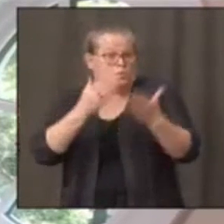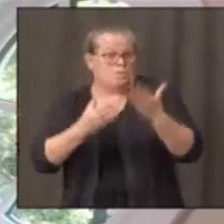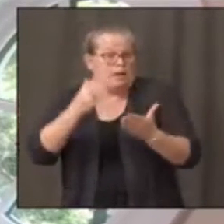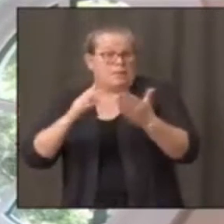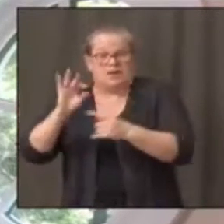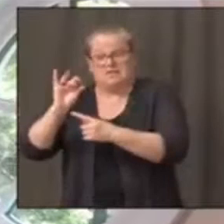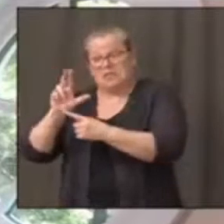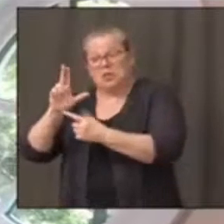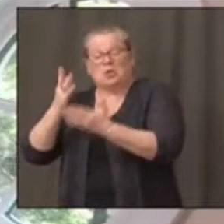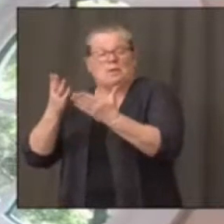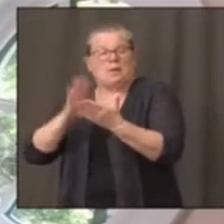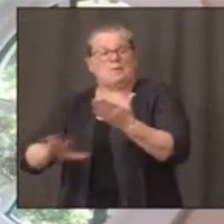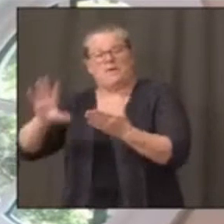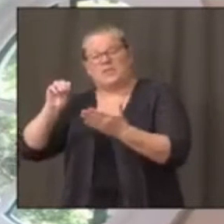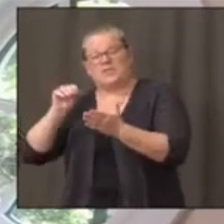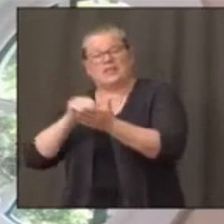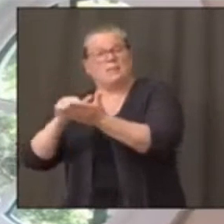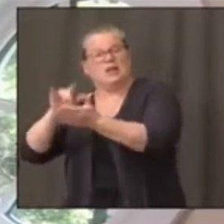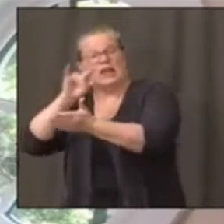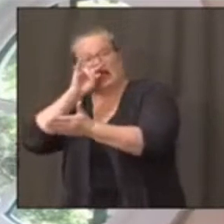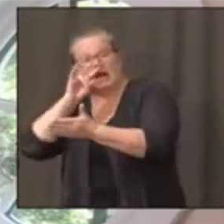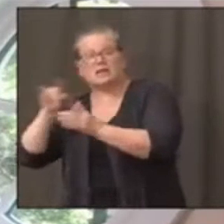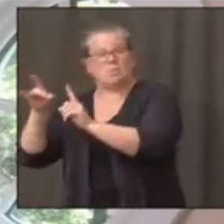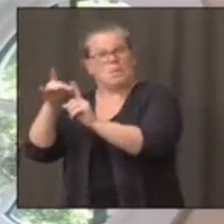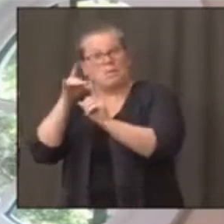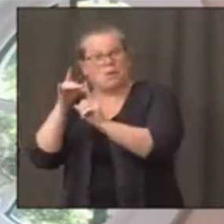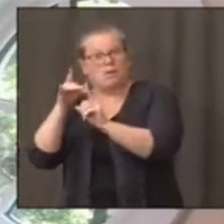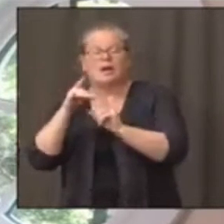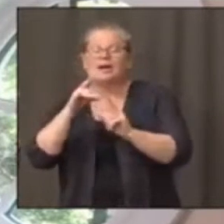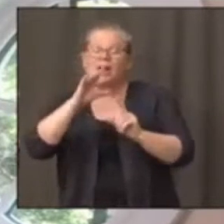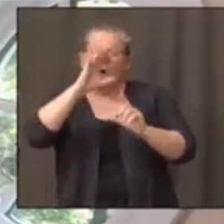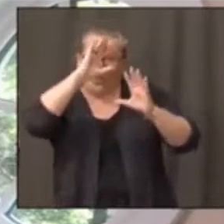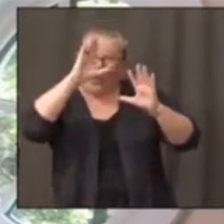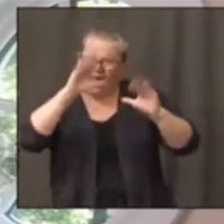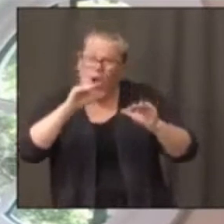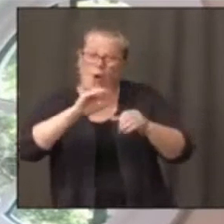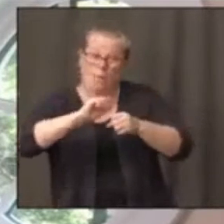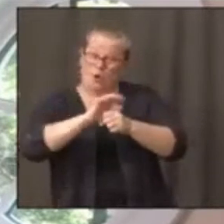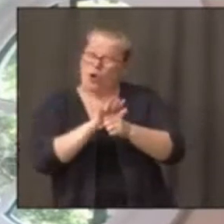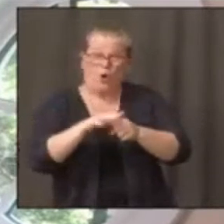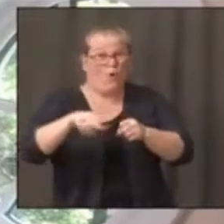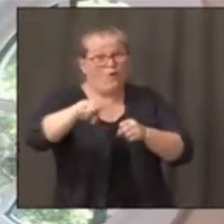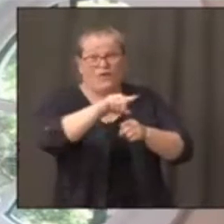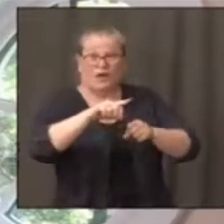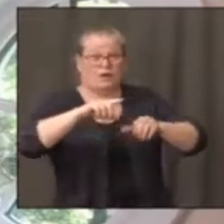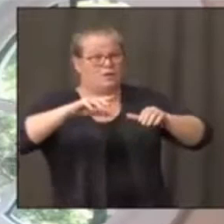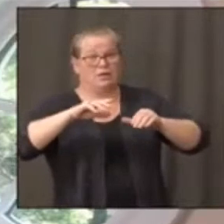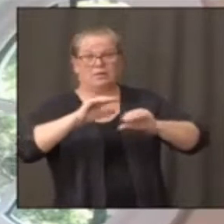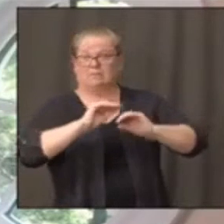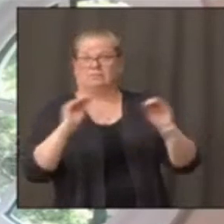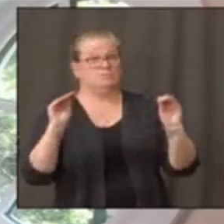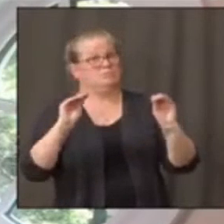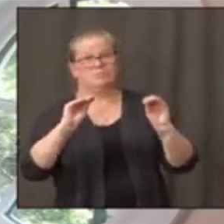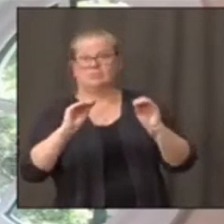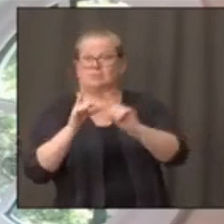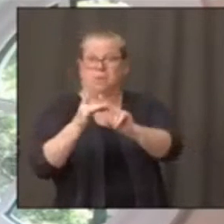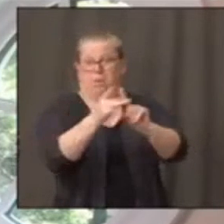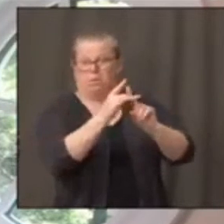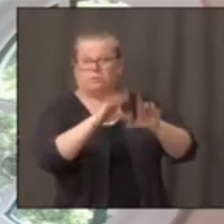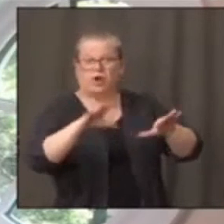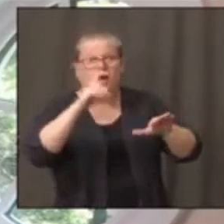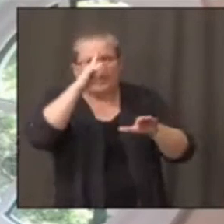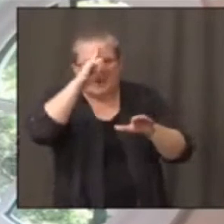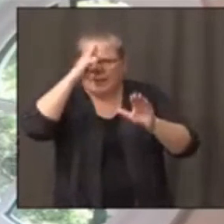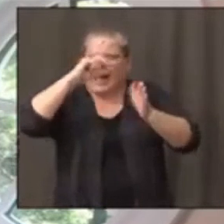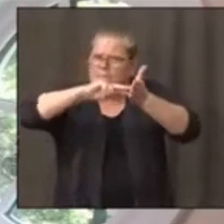We hopefully haven't infected anywhere near that number of kids with COVID at this point because we've deliberately sheltered the children, and we don't want to. We